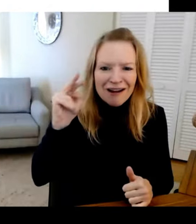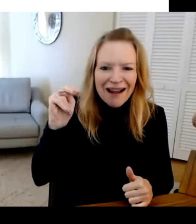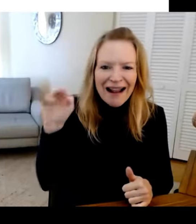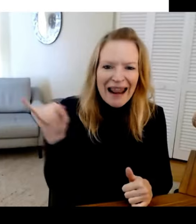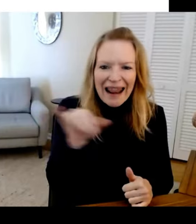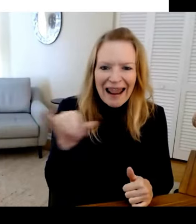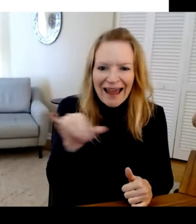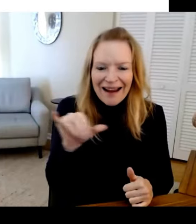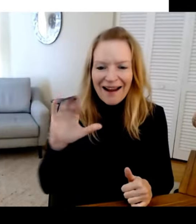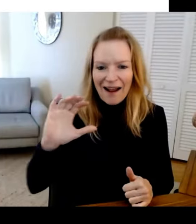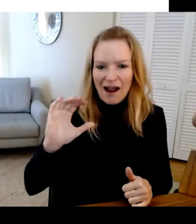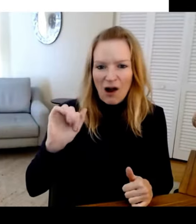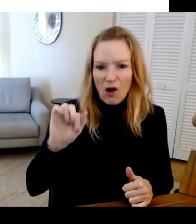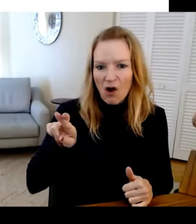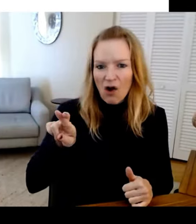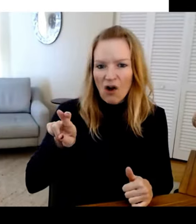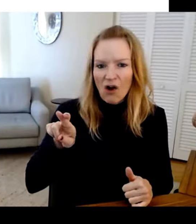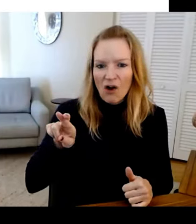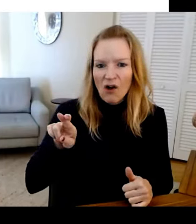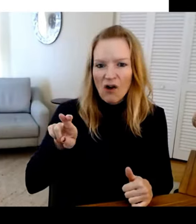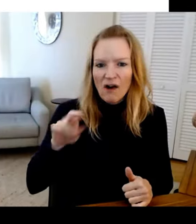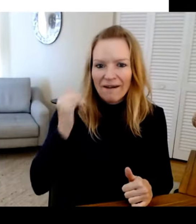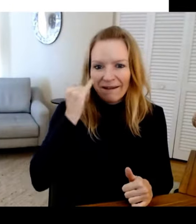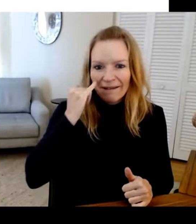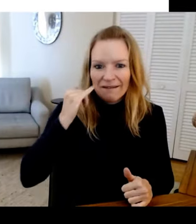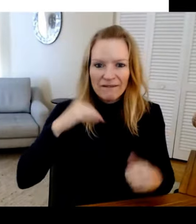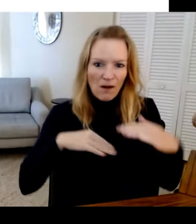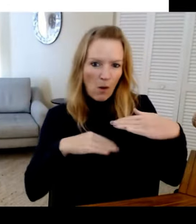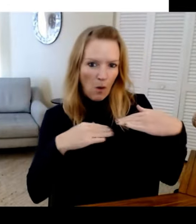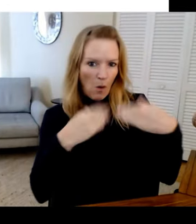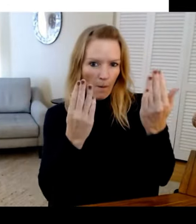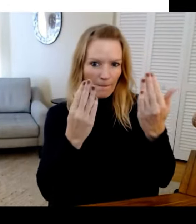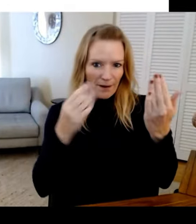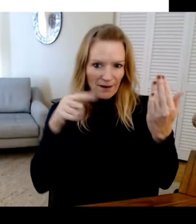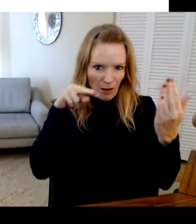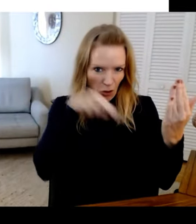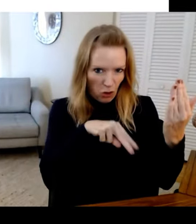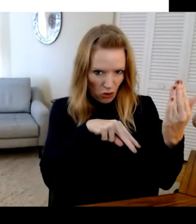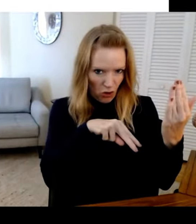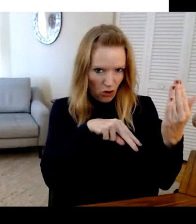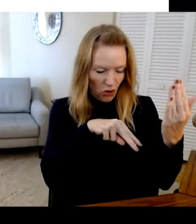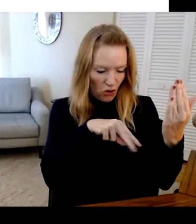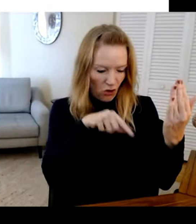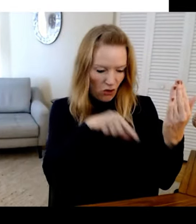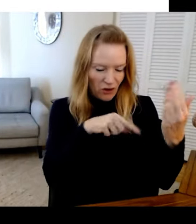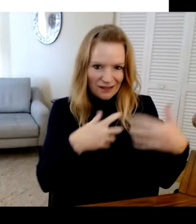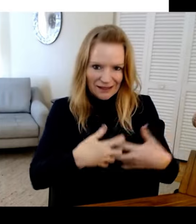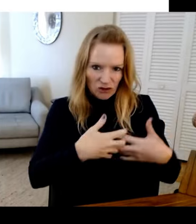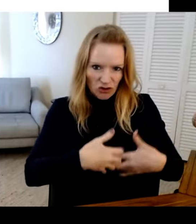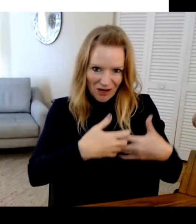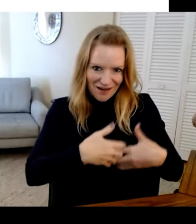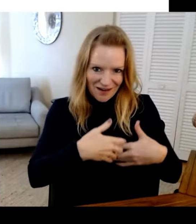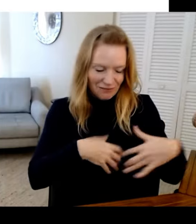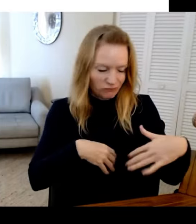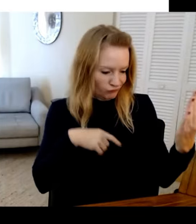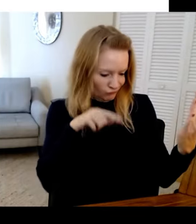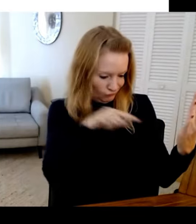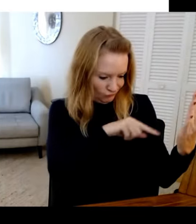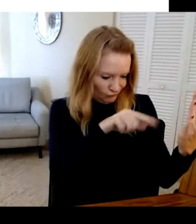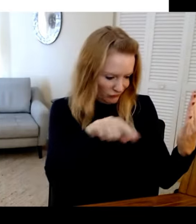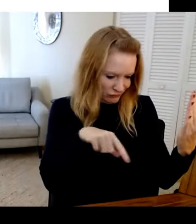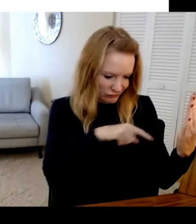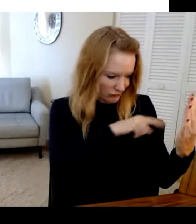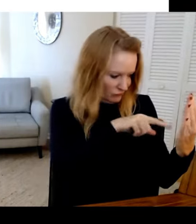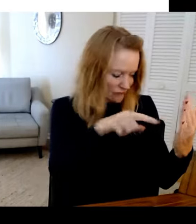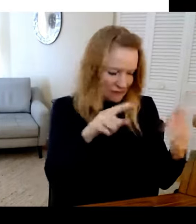First, think about your brain and what it looks like. Think of your brain as like a car. Imagine you have a car,